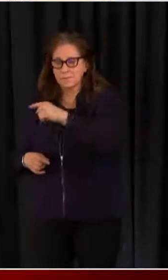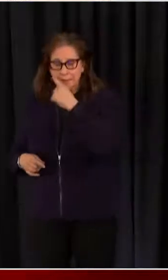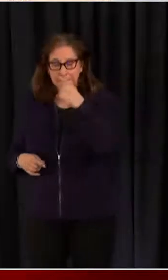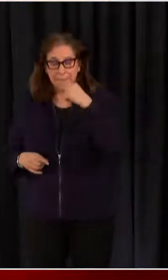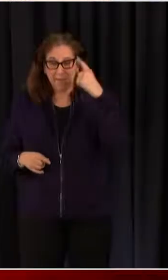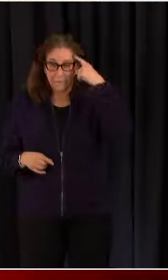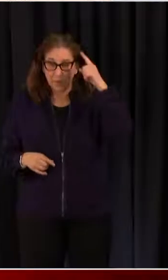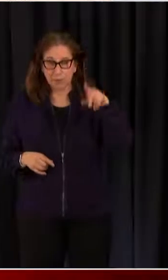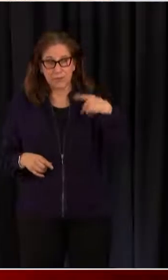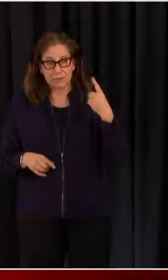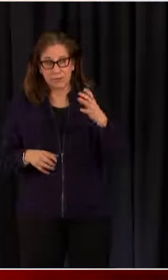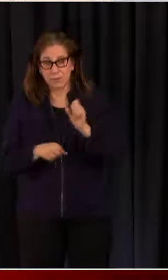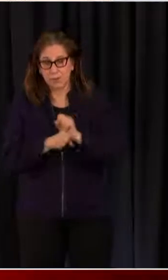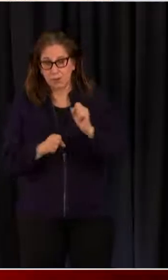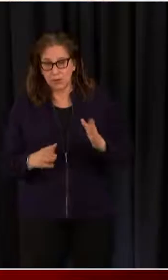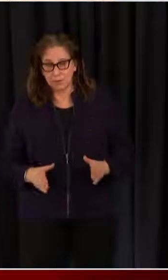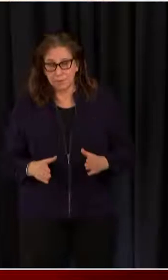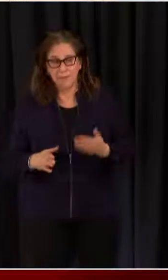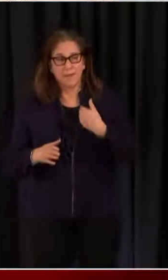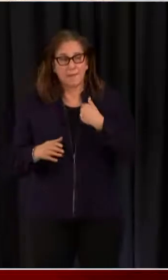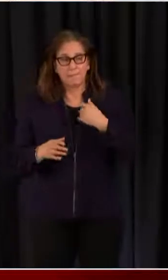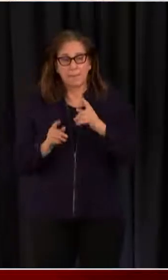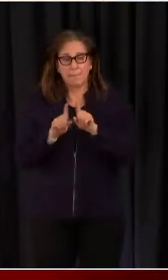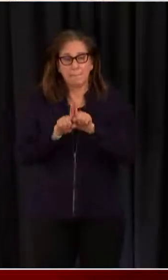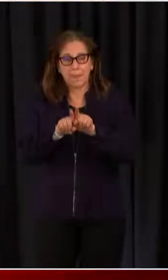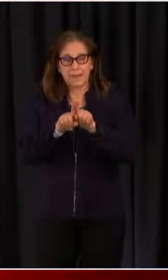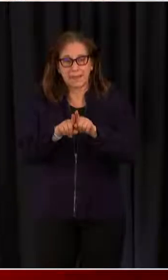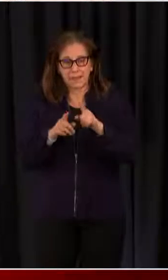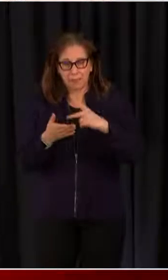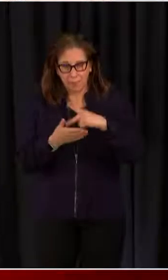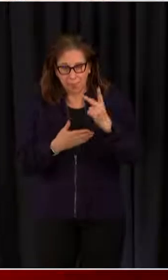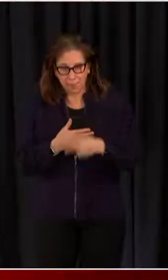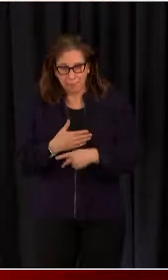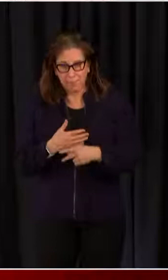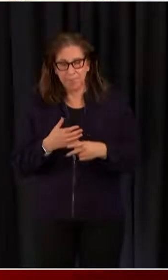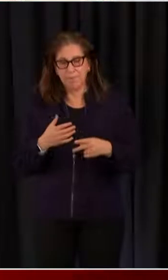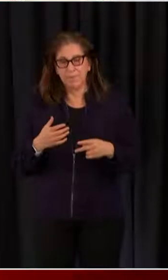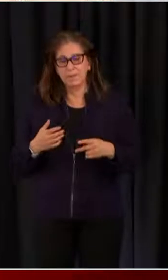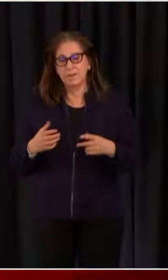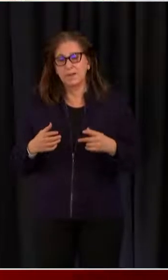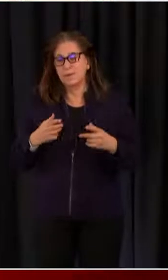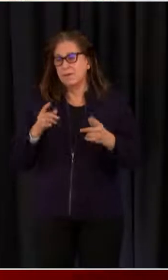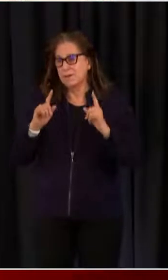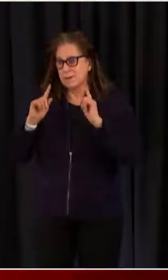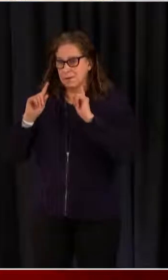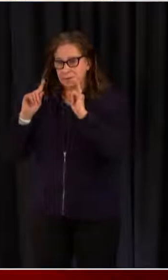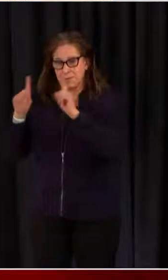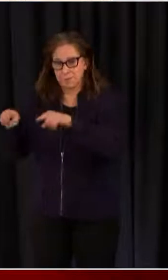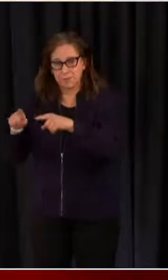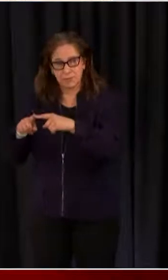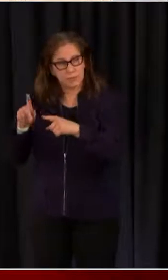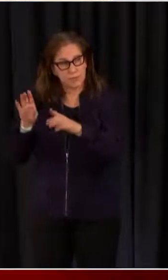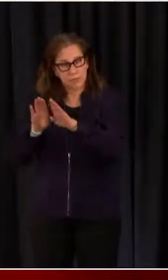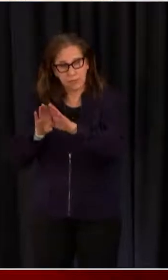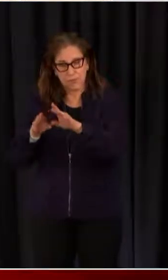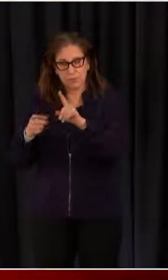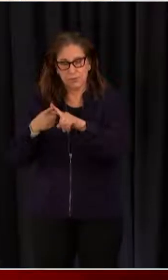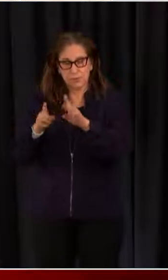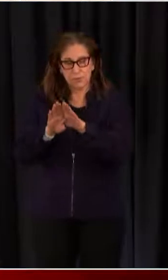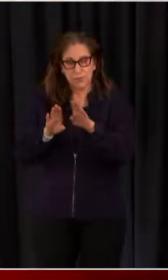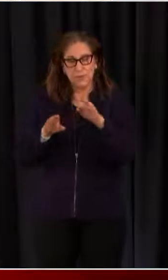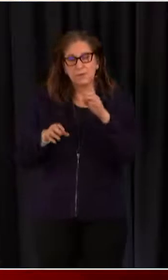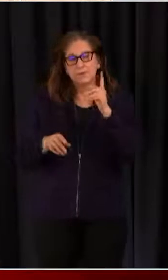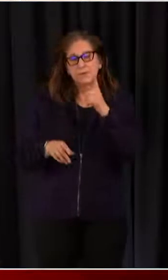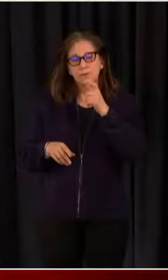are going door to door and making sure seniors are know all the